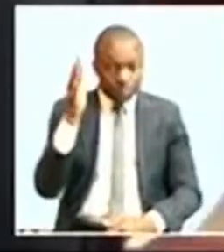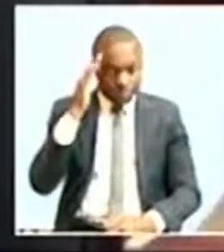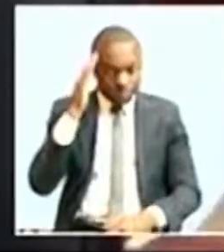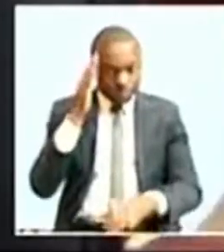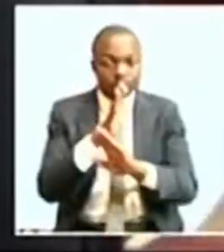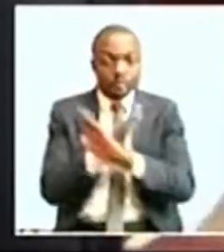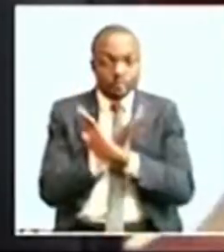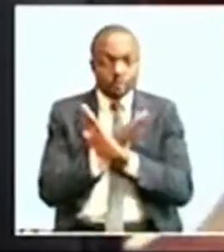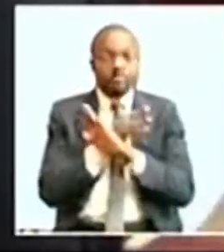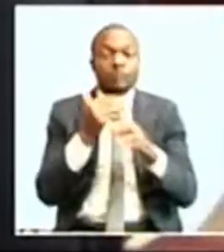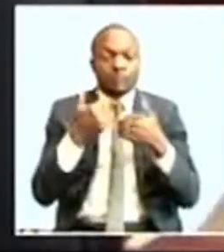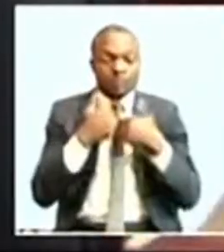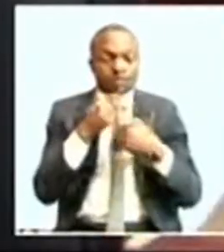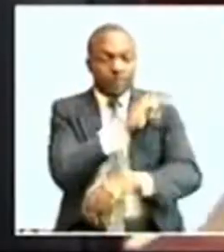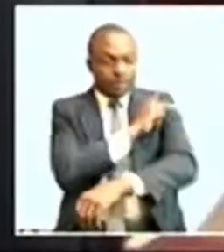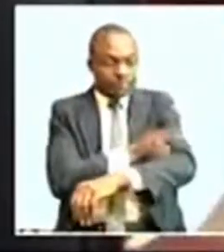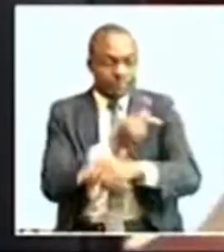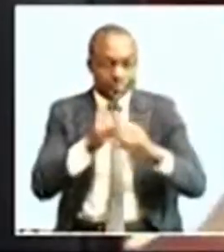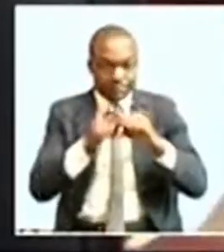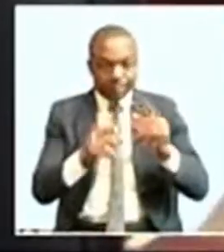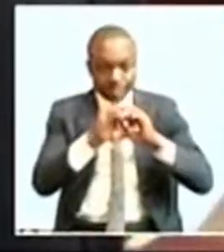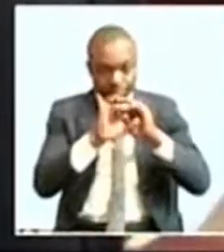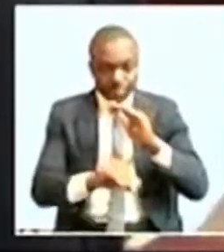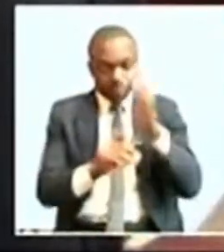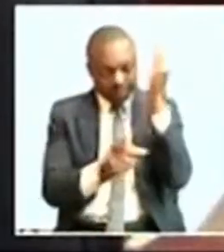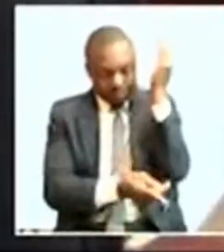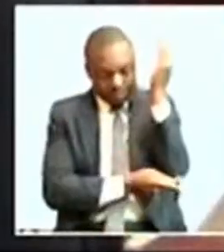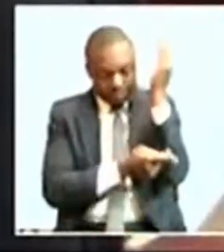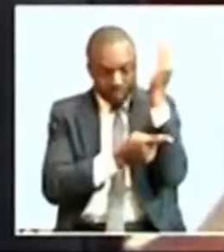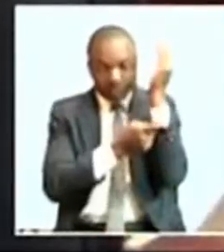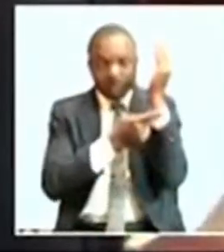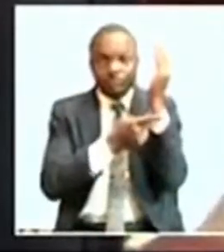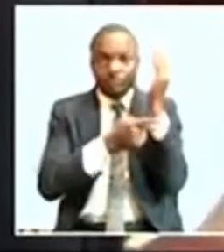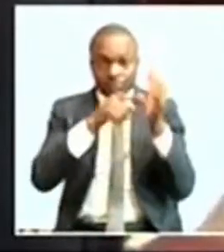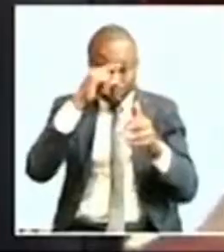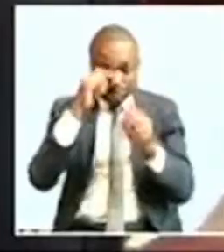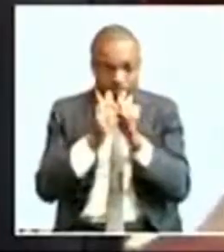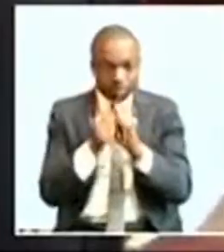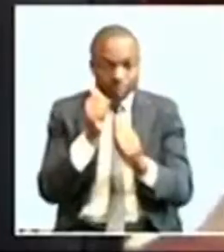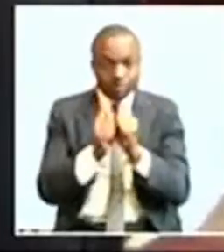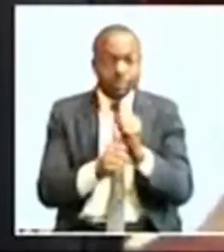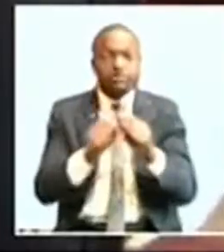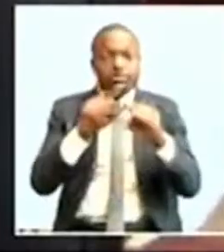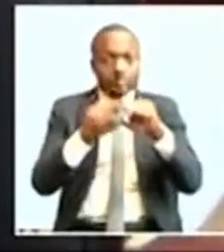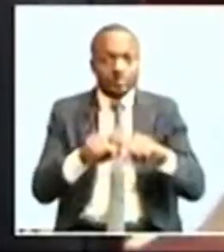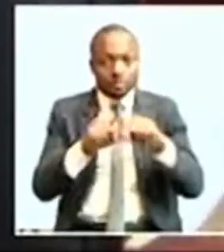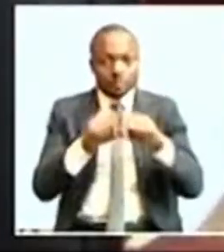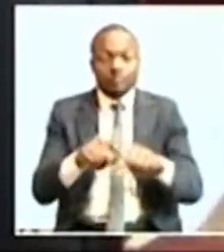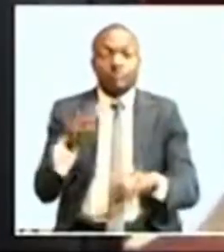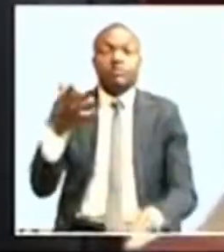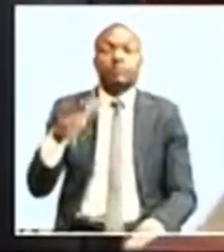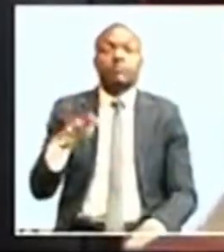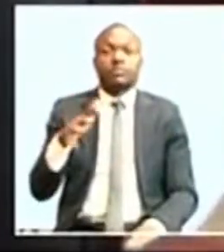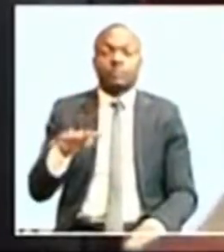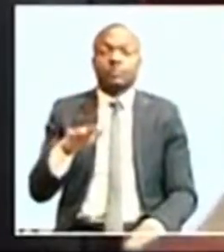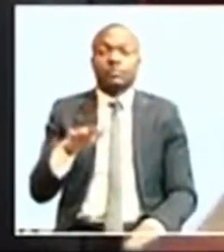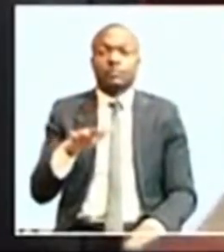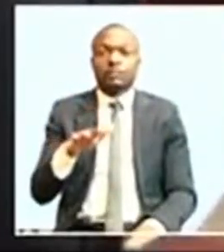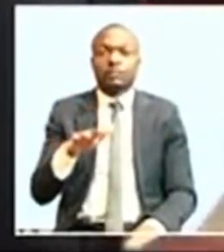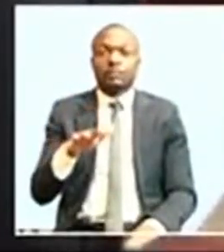Zambia has great potential but is still underdeveloped, mainly due to a reliance on natural bodies for fishing,